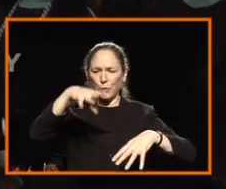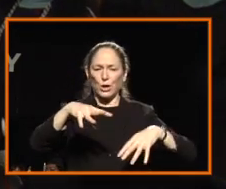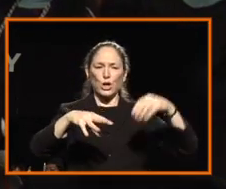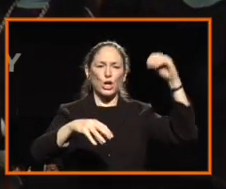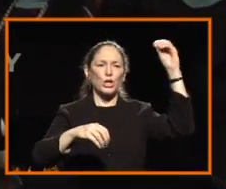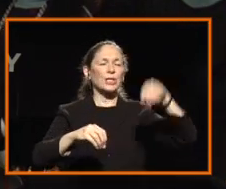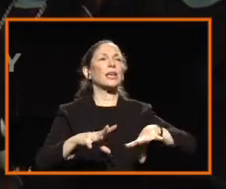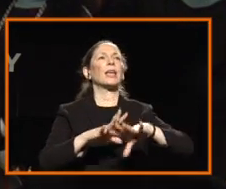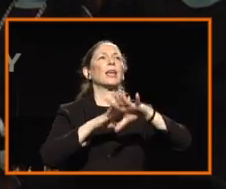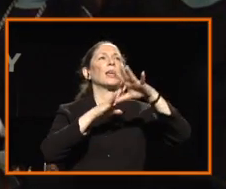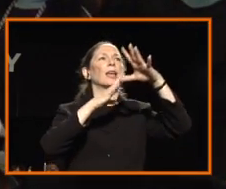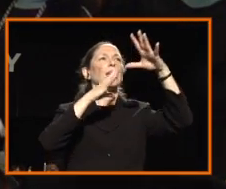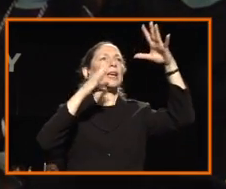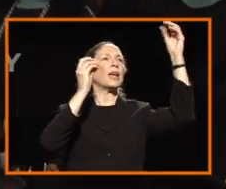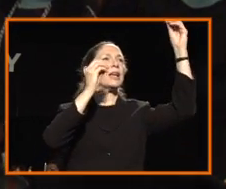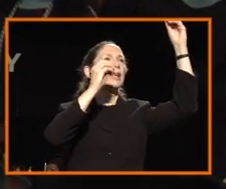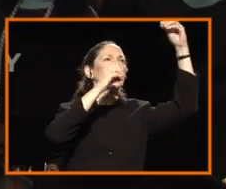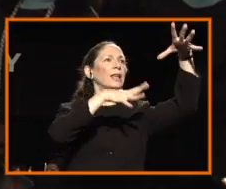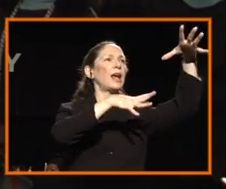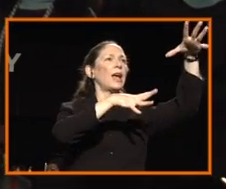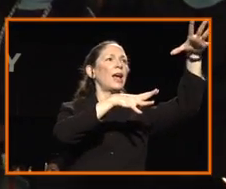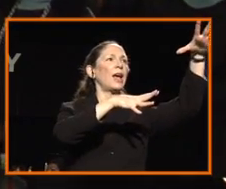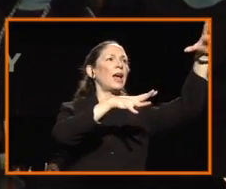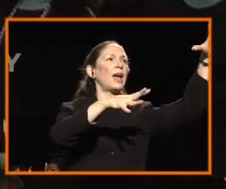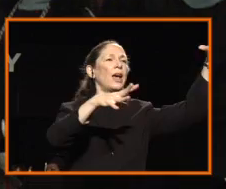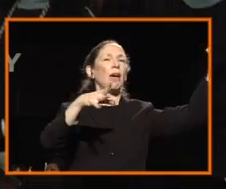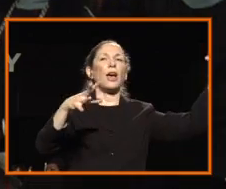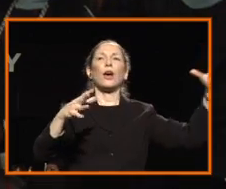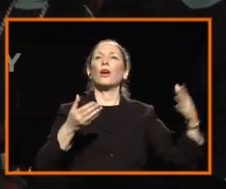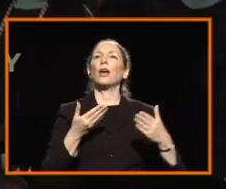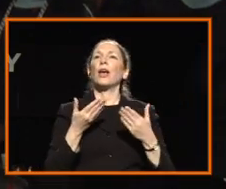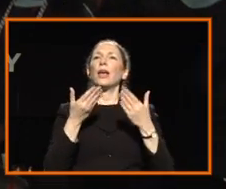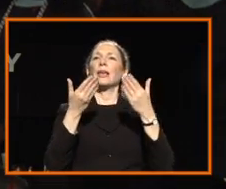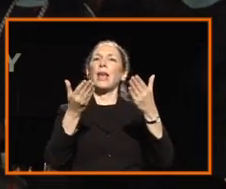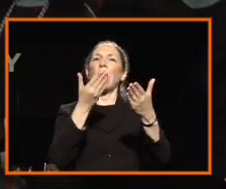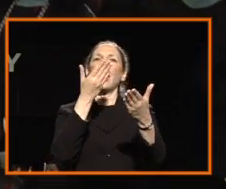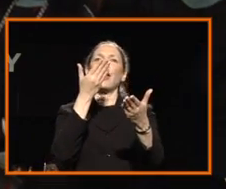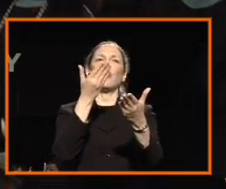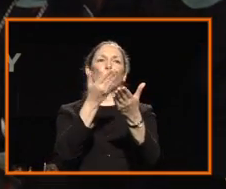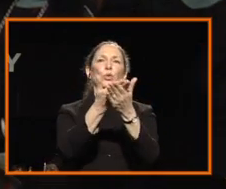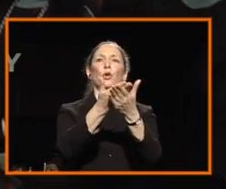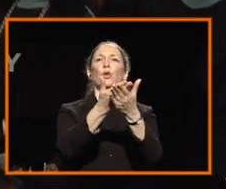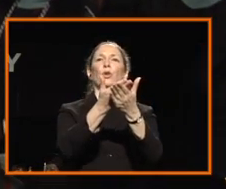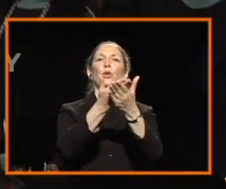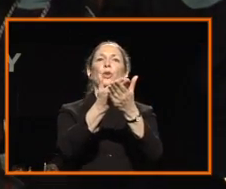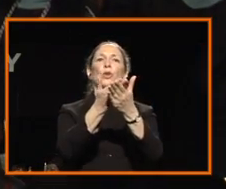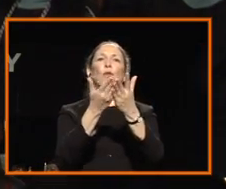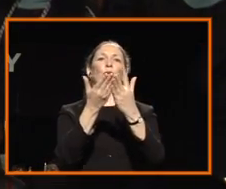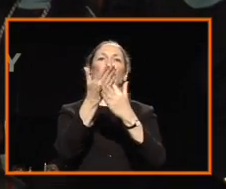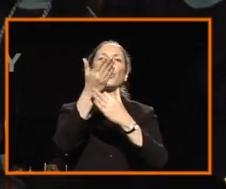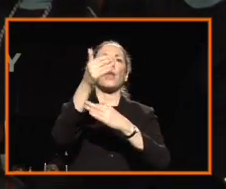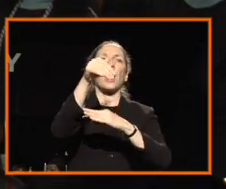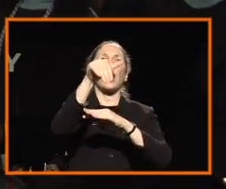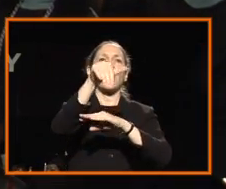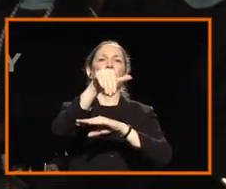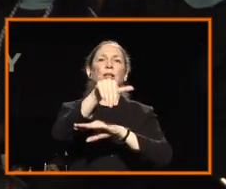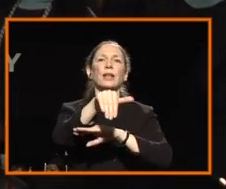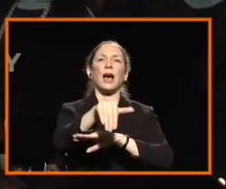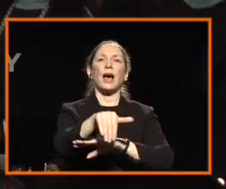bombs bursting in air, gave proof through